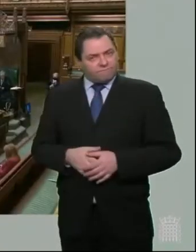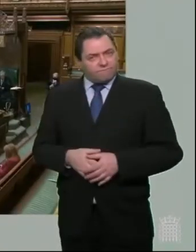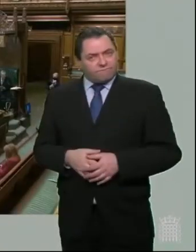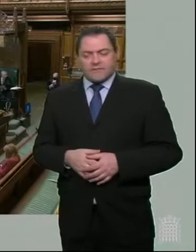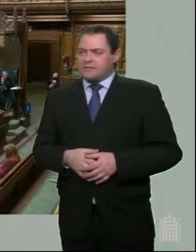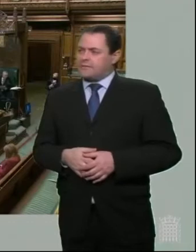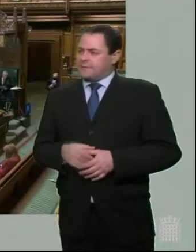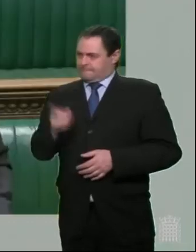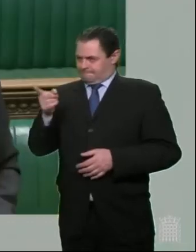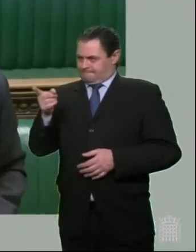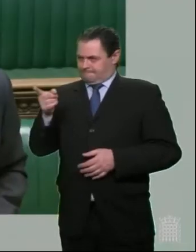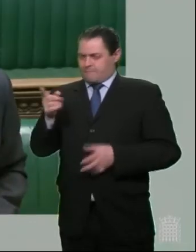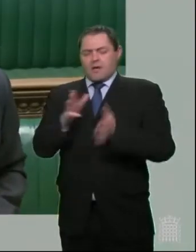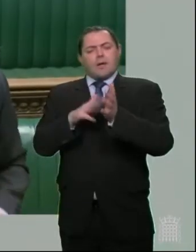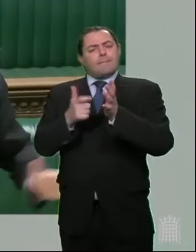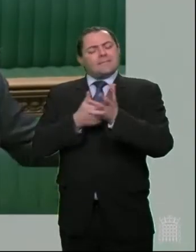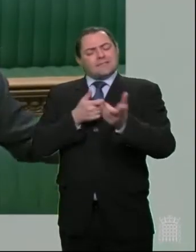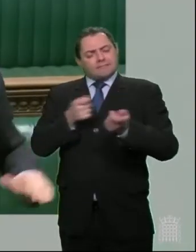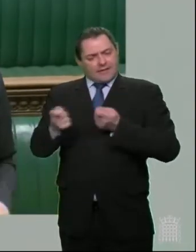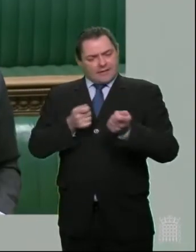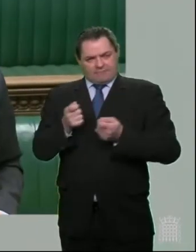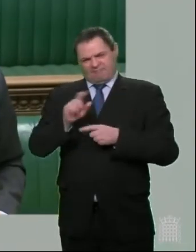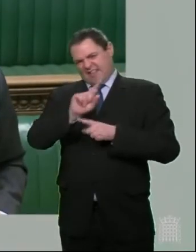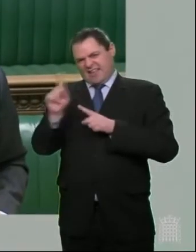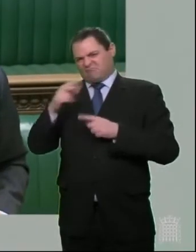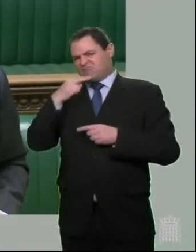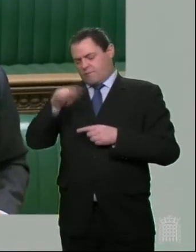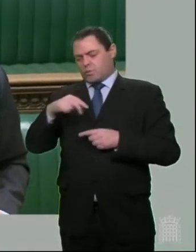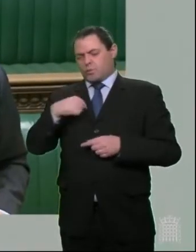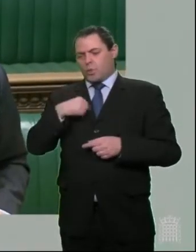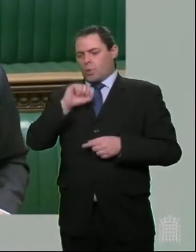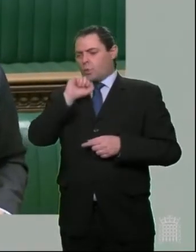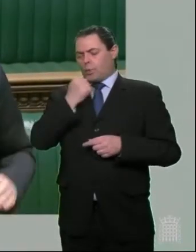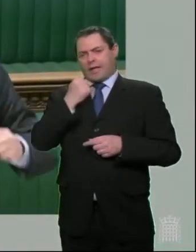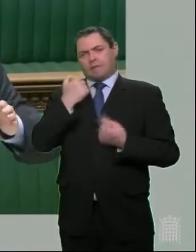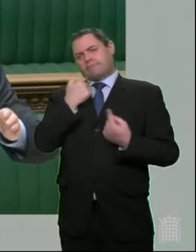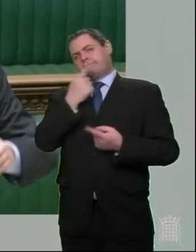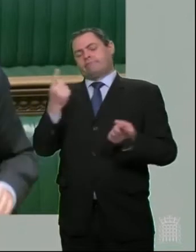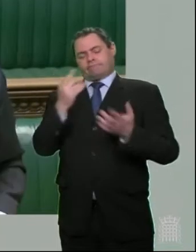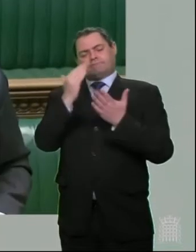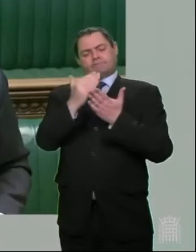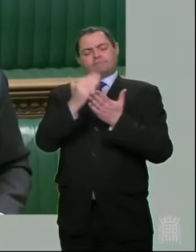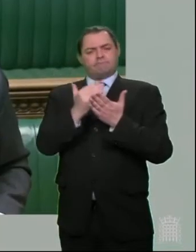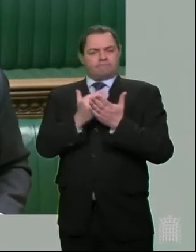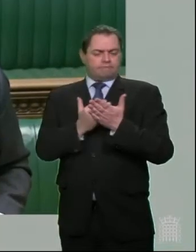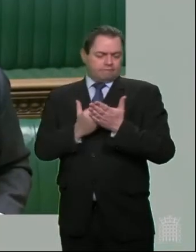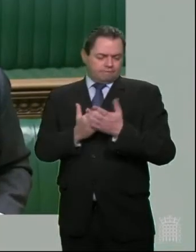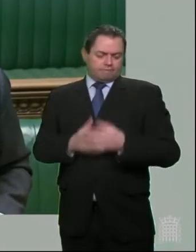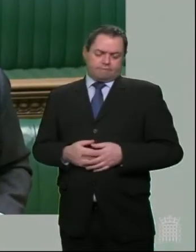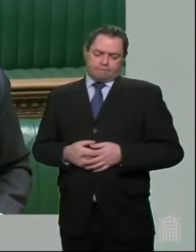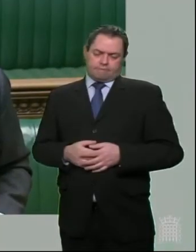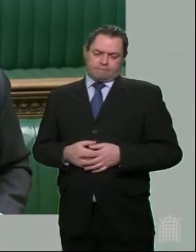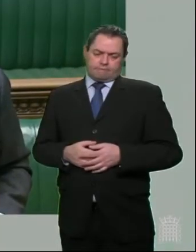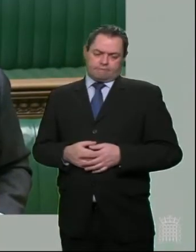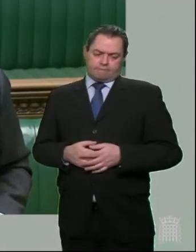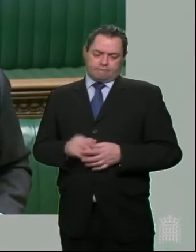Mr. Speaker, in a few moments or later on this afternoon, I'll be setting out in more detail what my